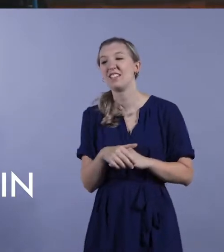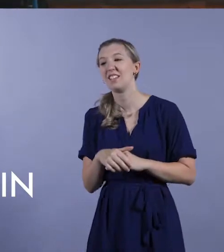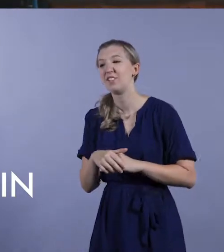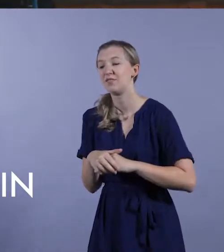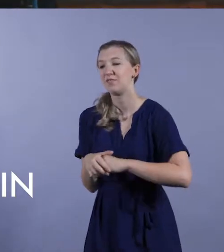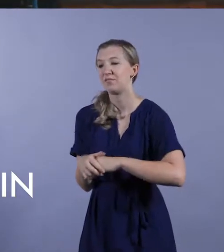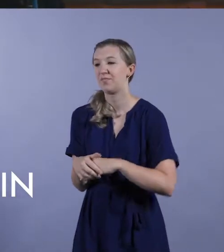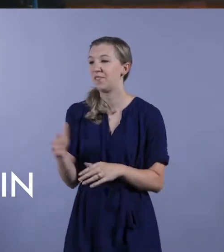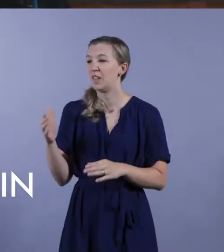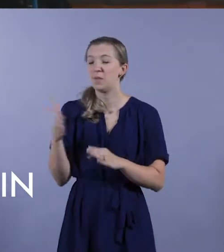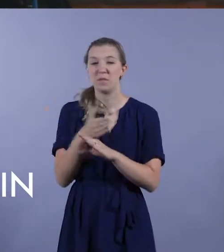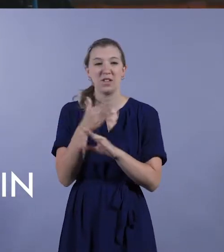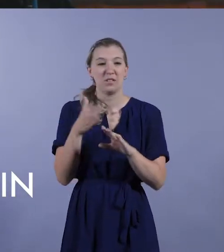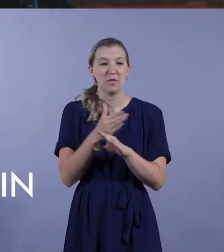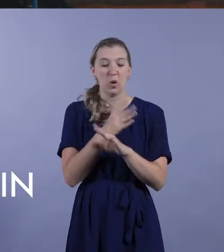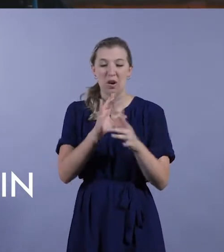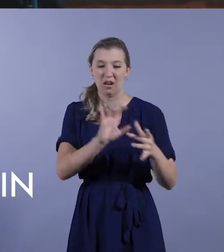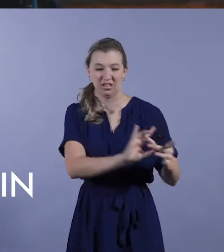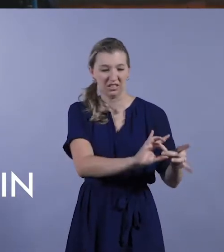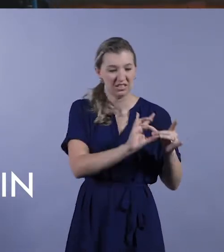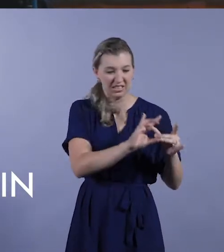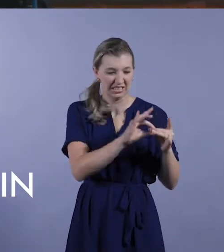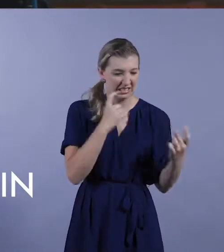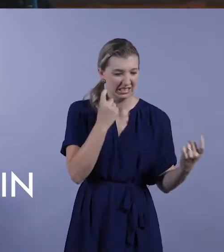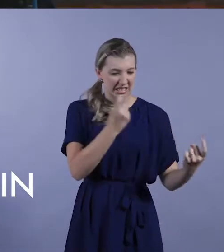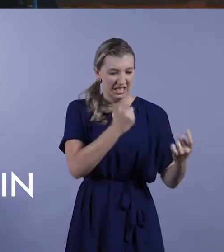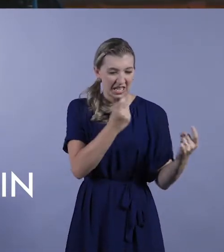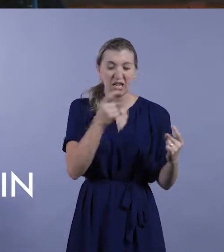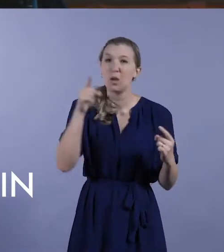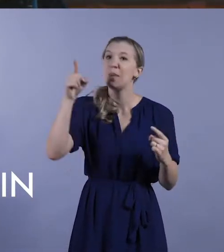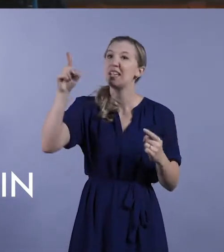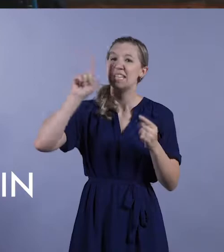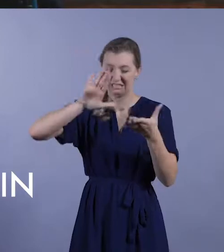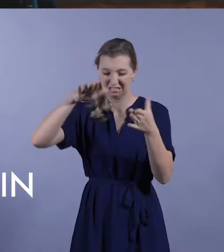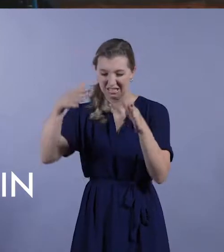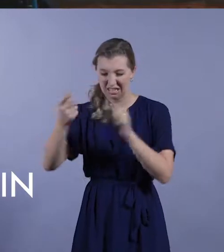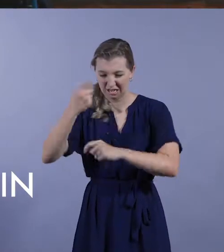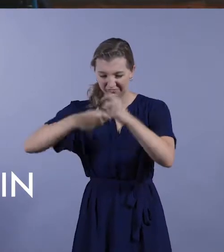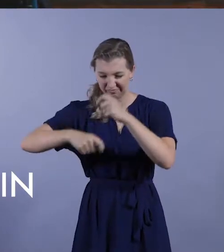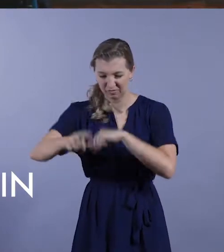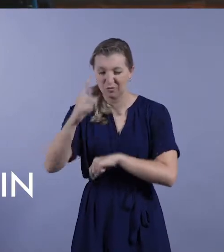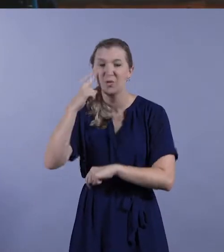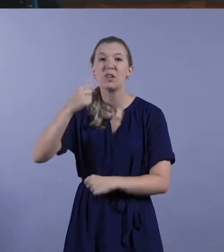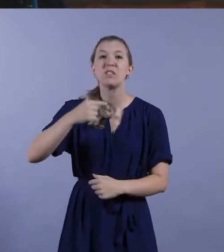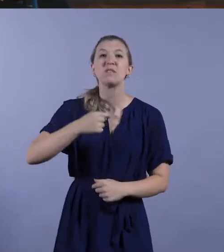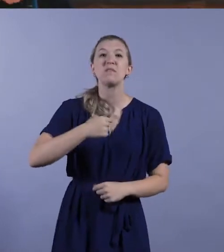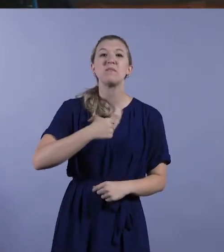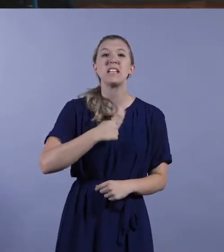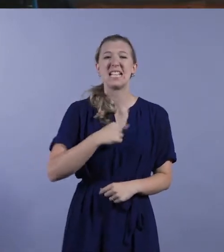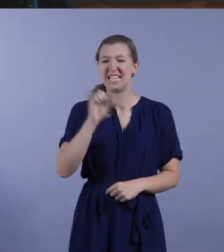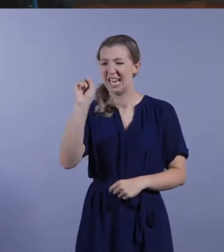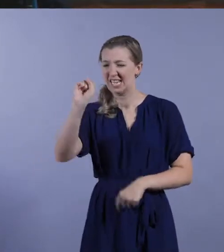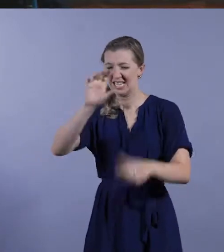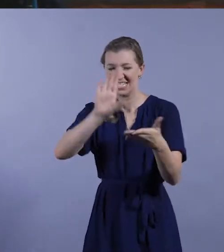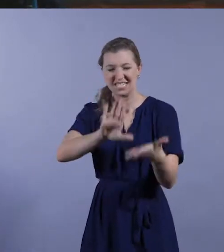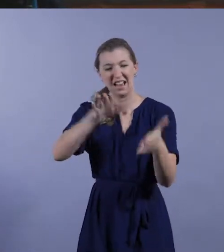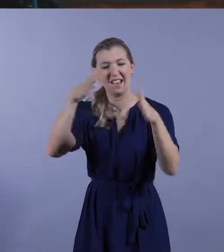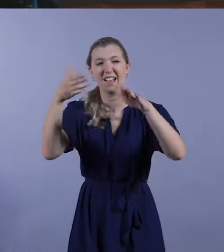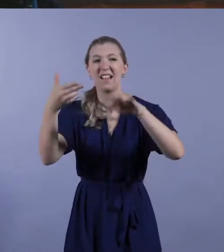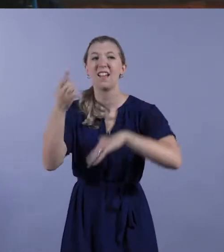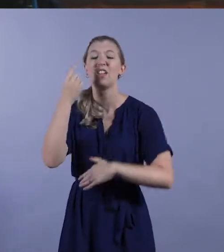While I was a slave to sin, Jesus died for me. Yes,